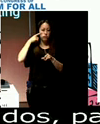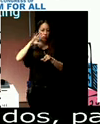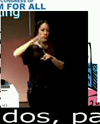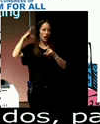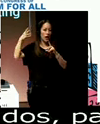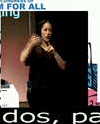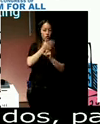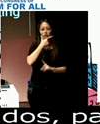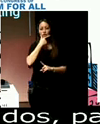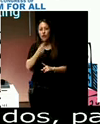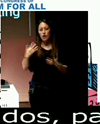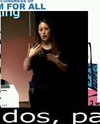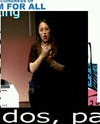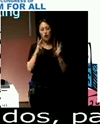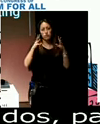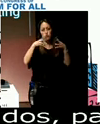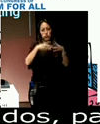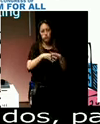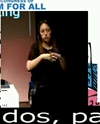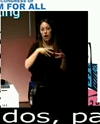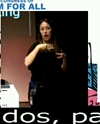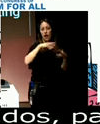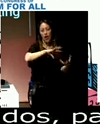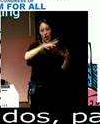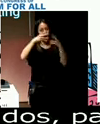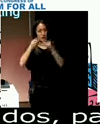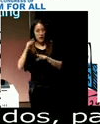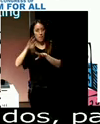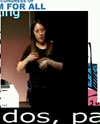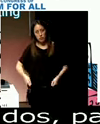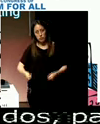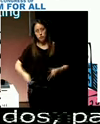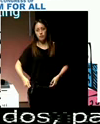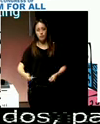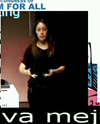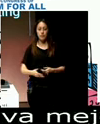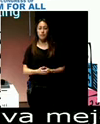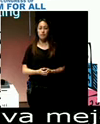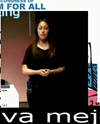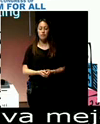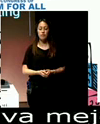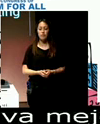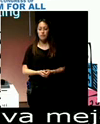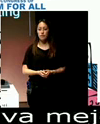will be able to locate easily using these applications.